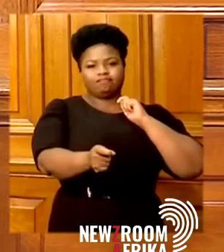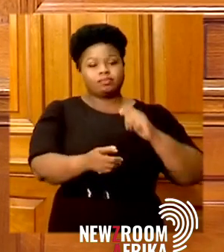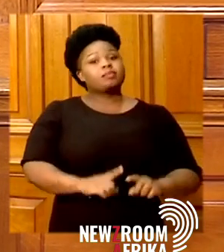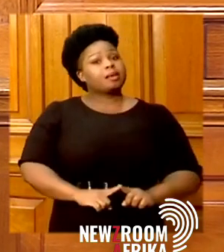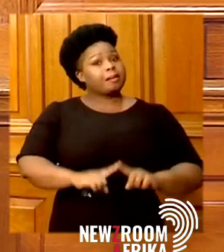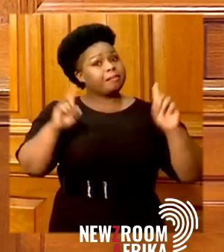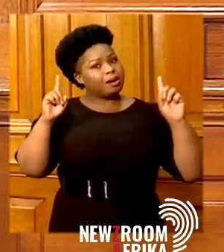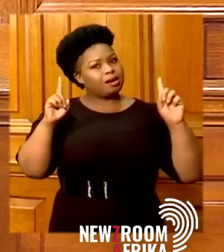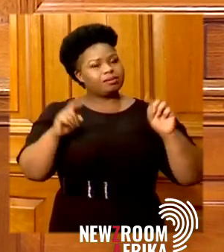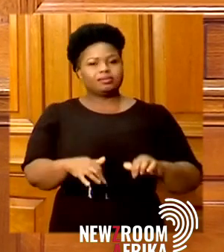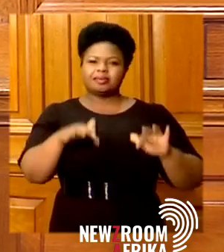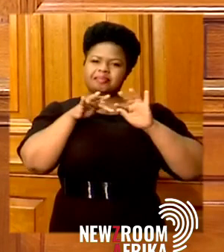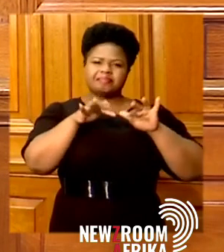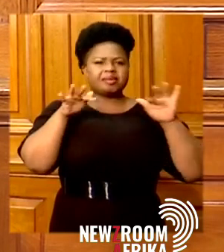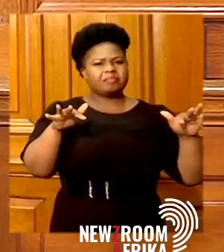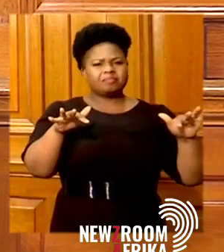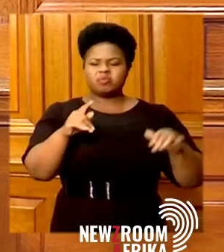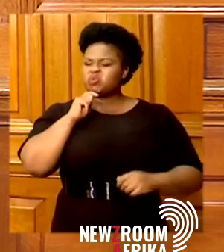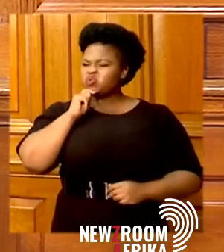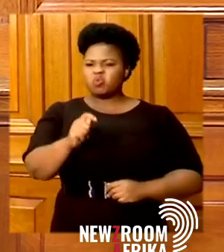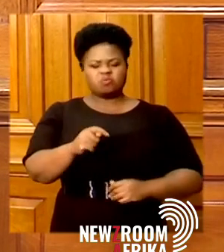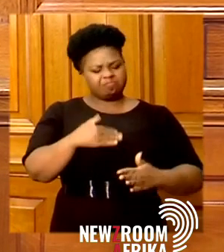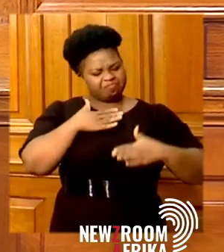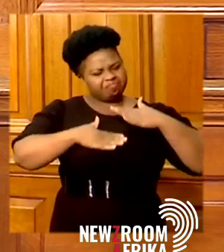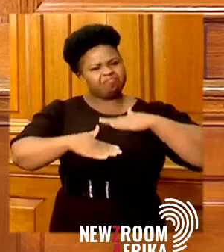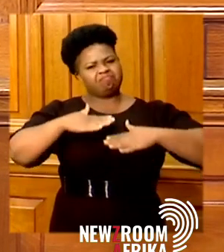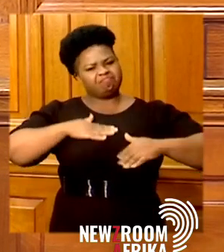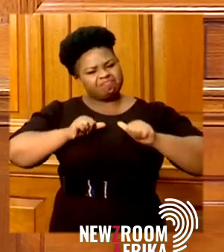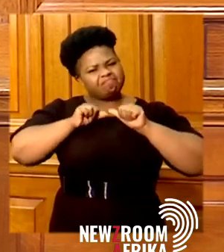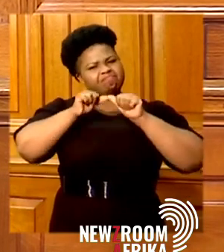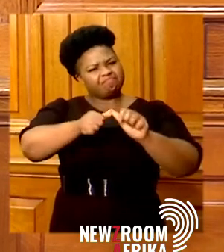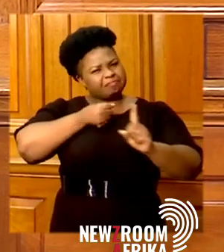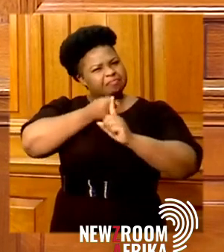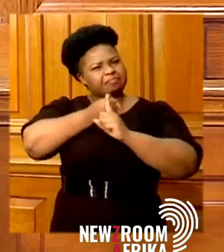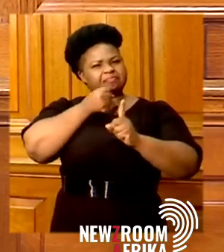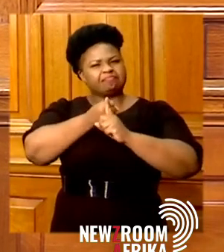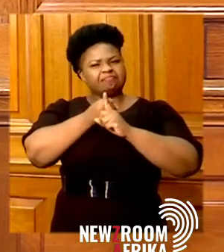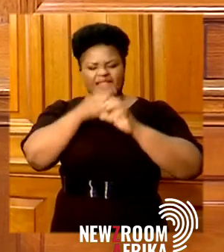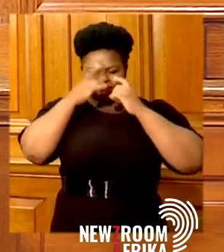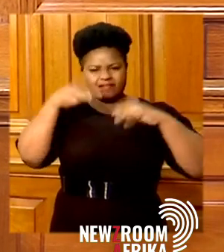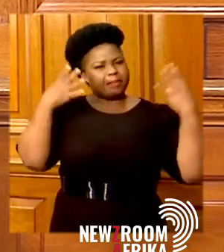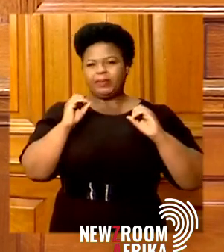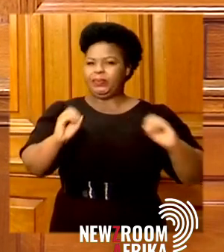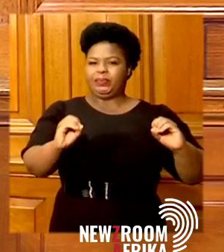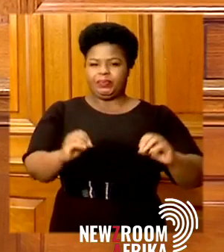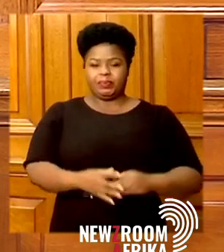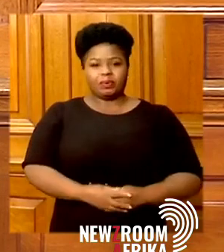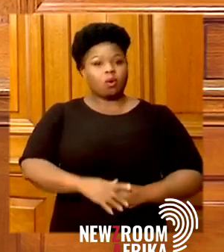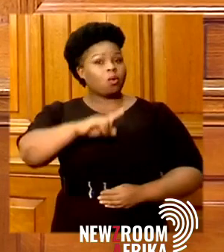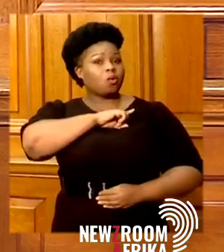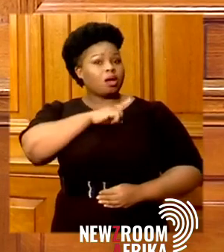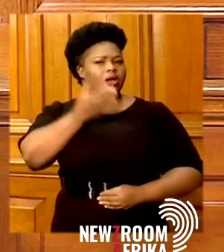But the spirit of our people has not changed. You have endured the greatest